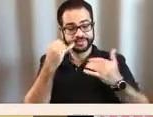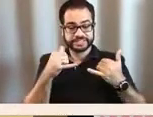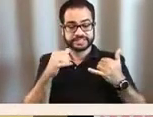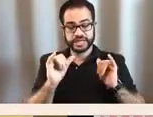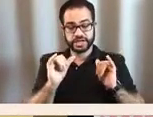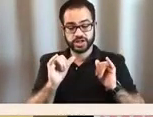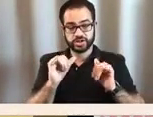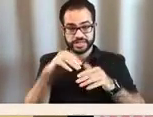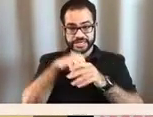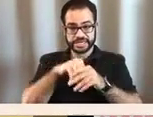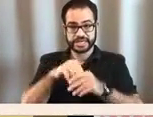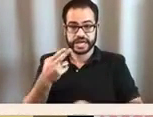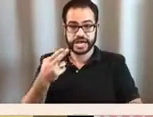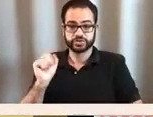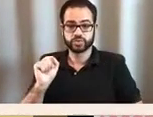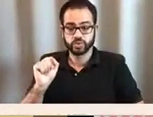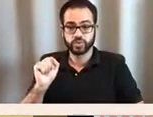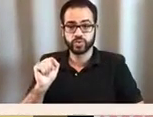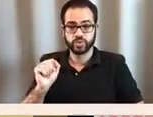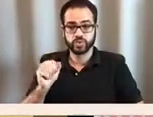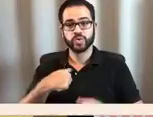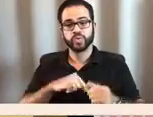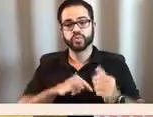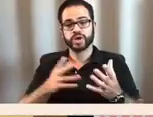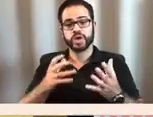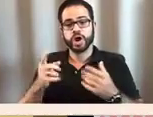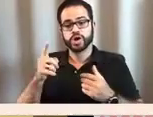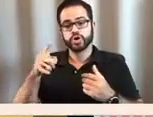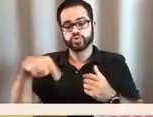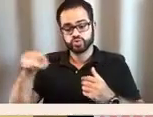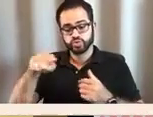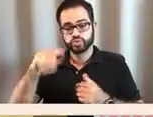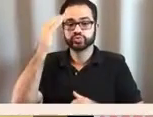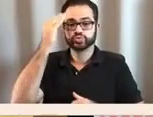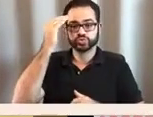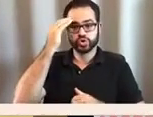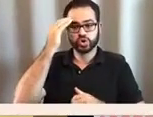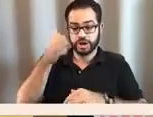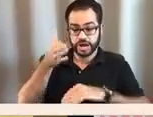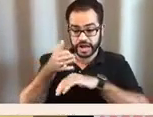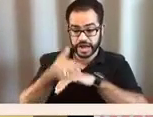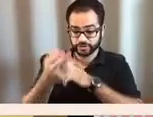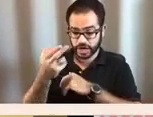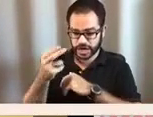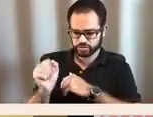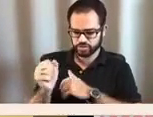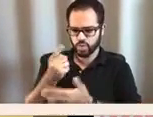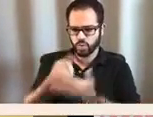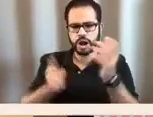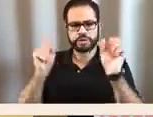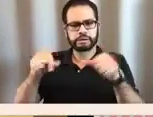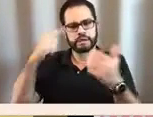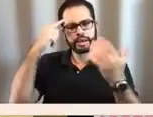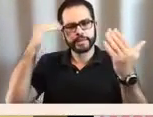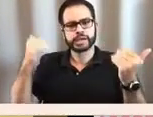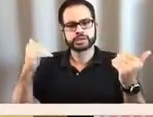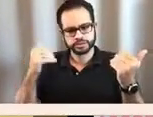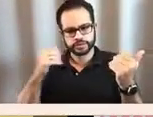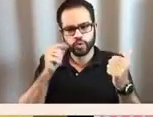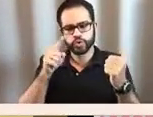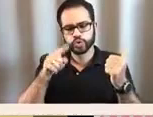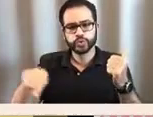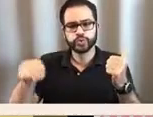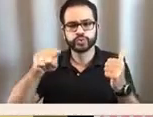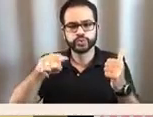high school, we wanted you to know what's after high school, what's an expectation for